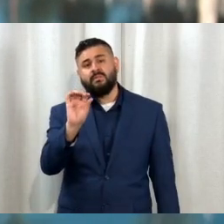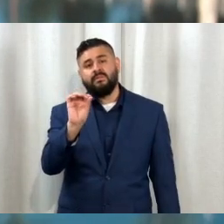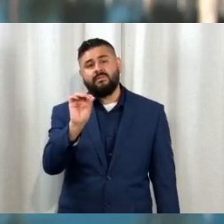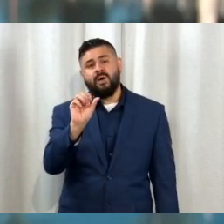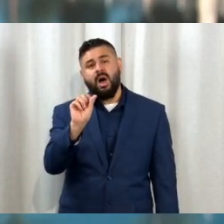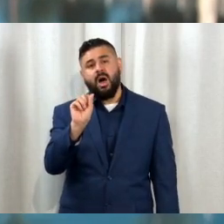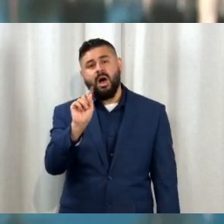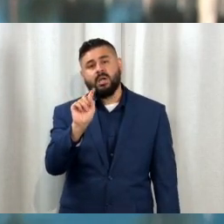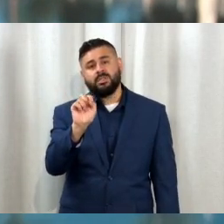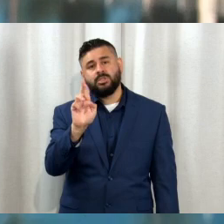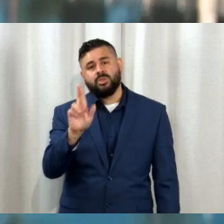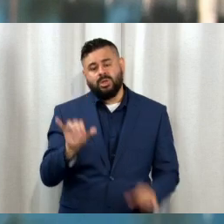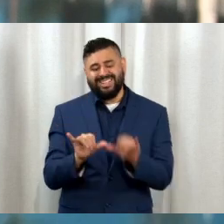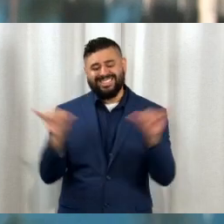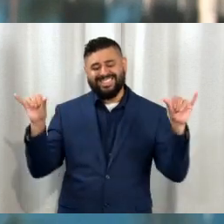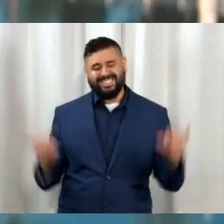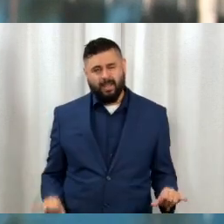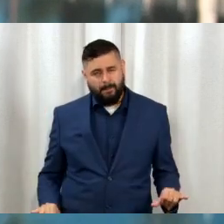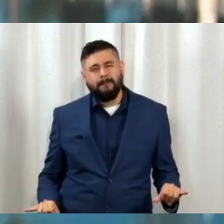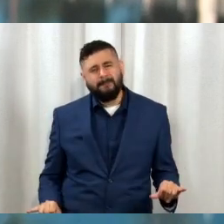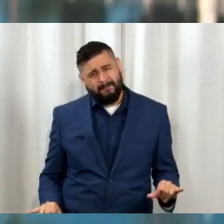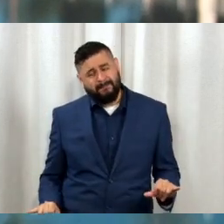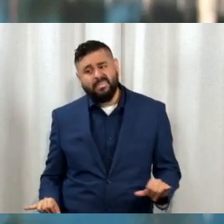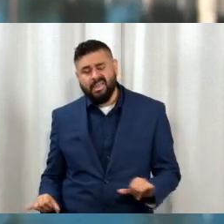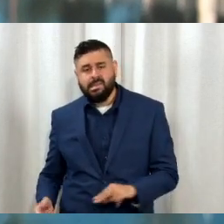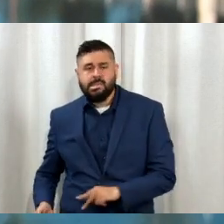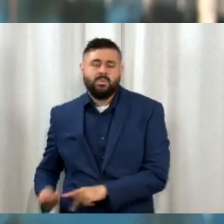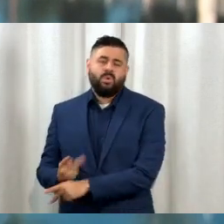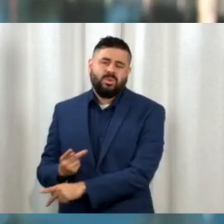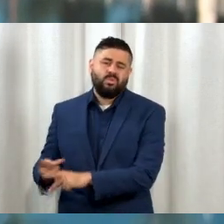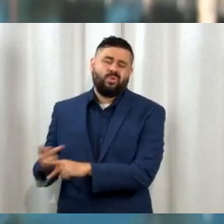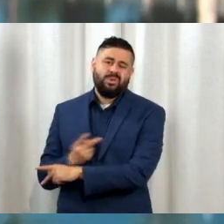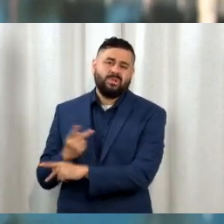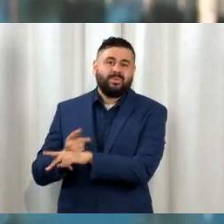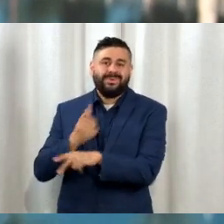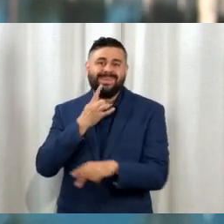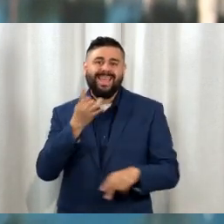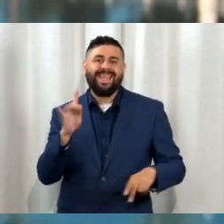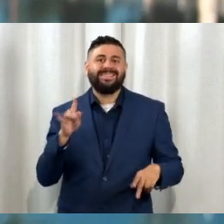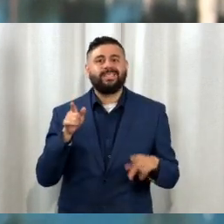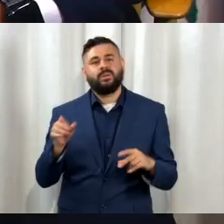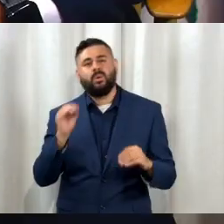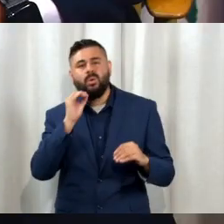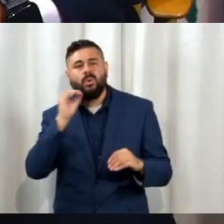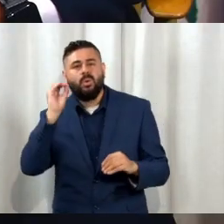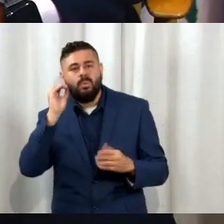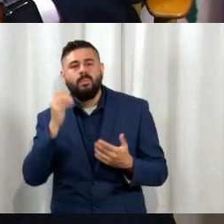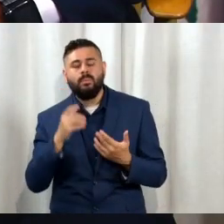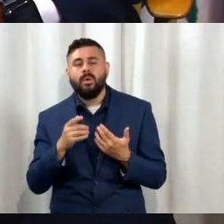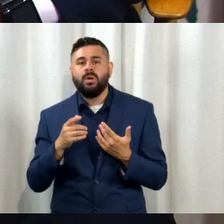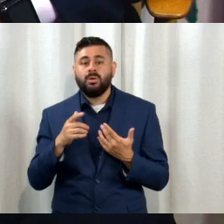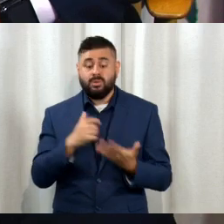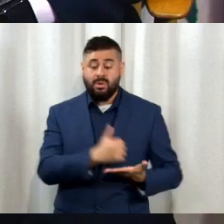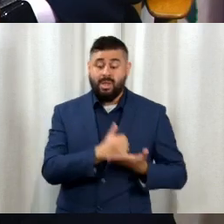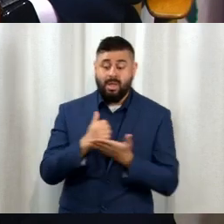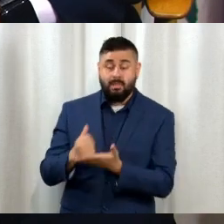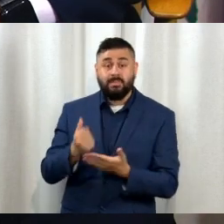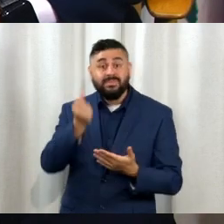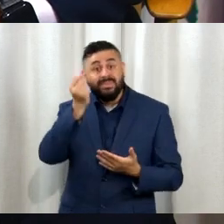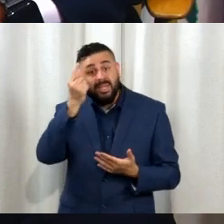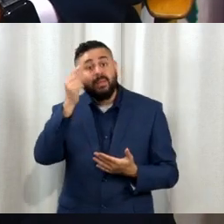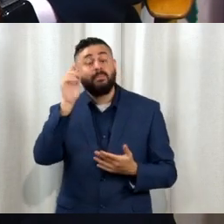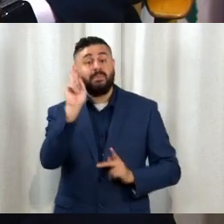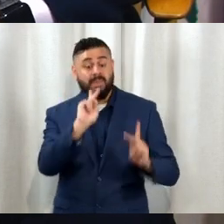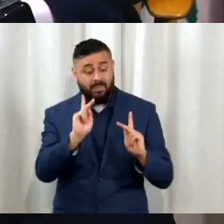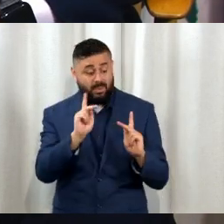things happen, and those Absolutely. then kind of build on themselves. And so we got to be Absolutely. really intentional about that work. About 1 in 5 of those